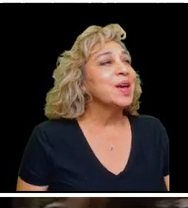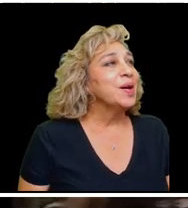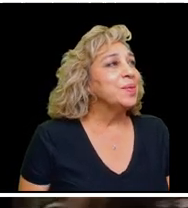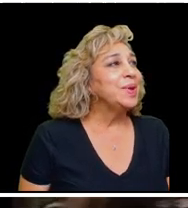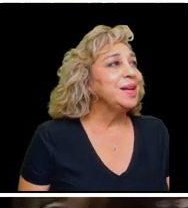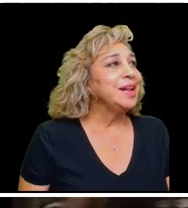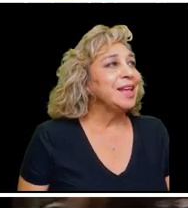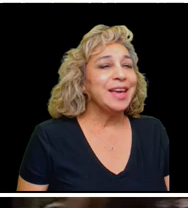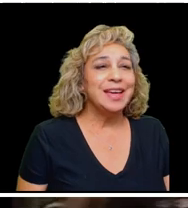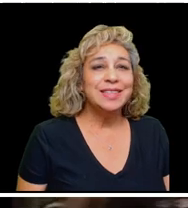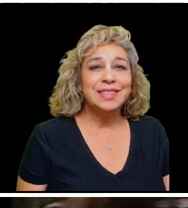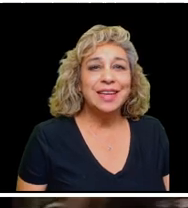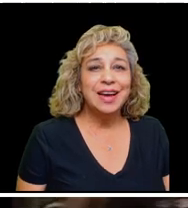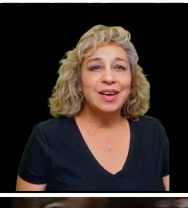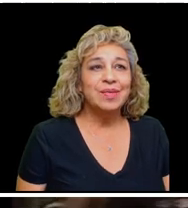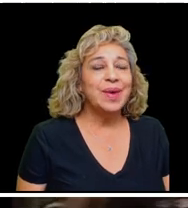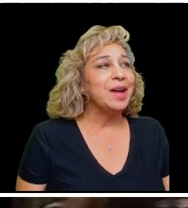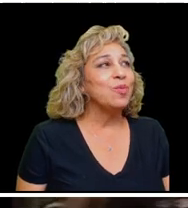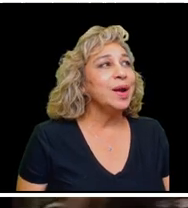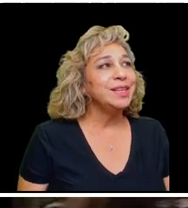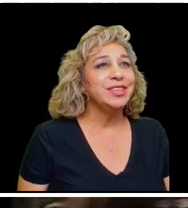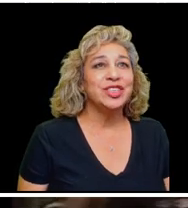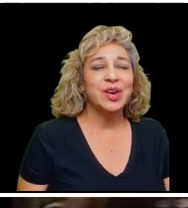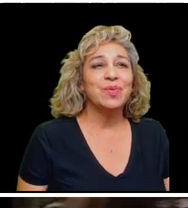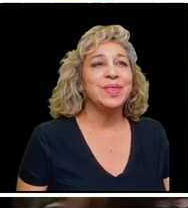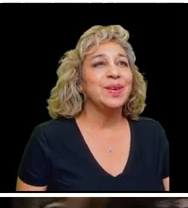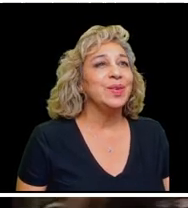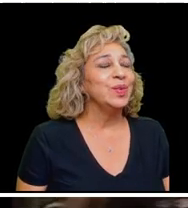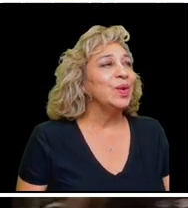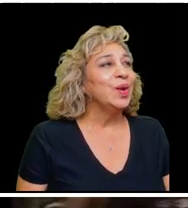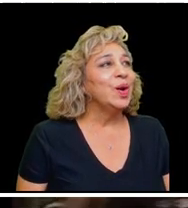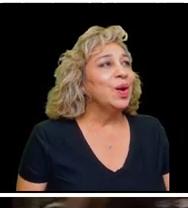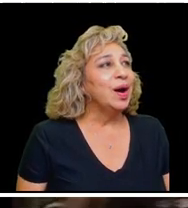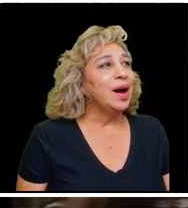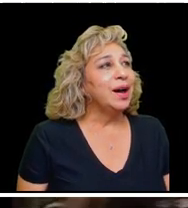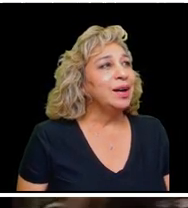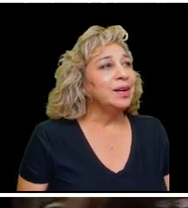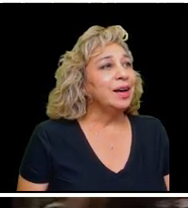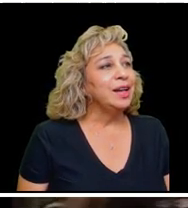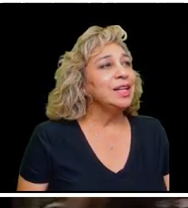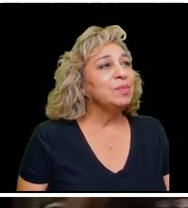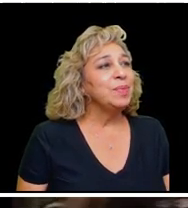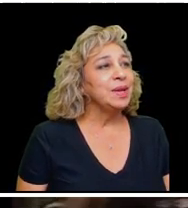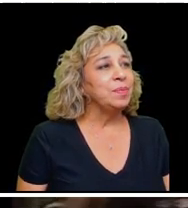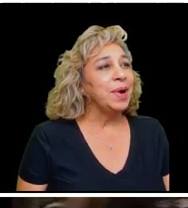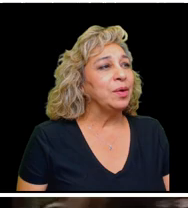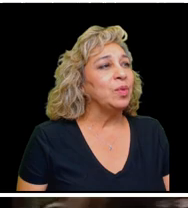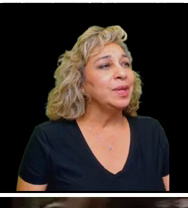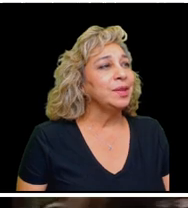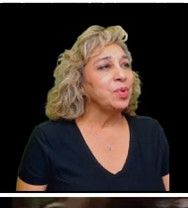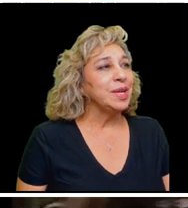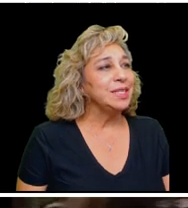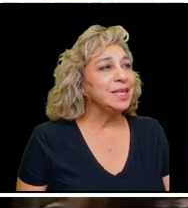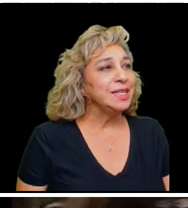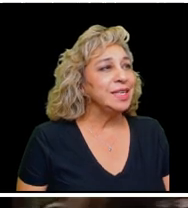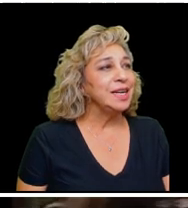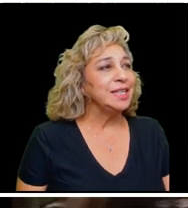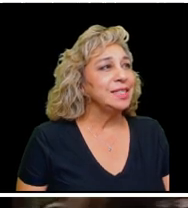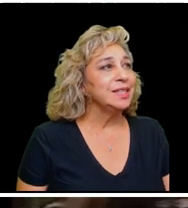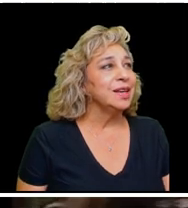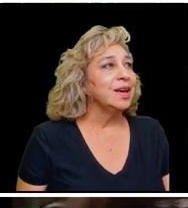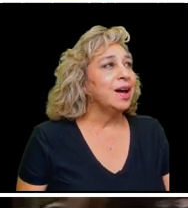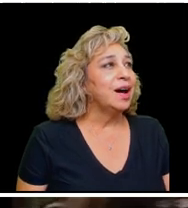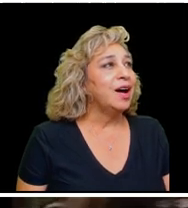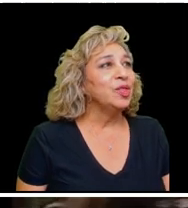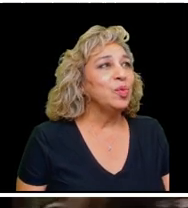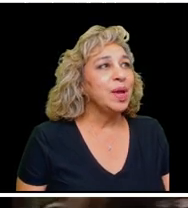but in any case I wanted to share with you a little bit about what the president does